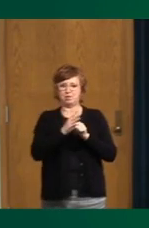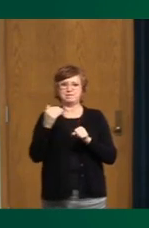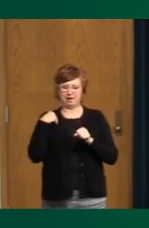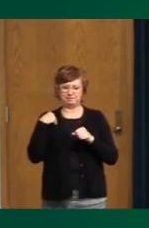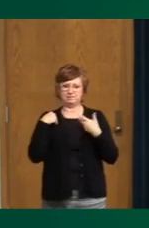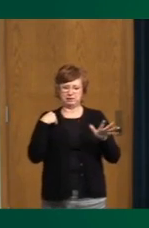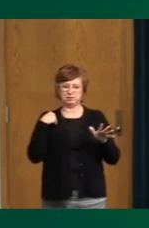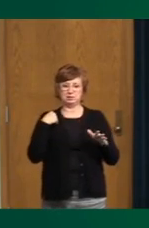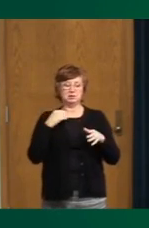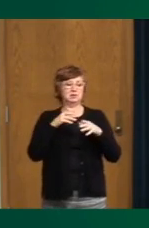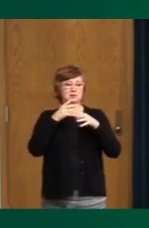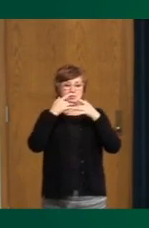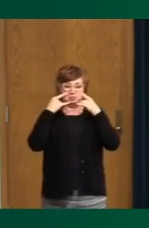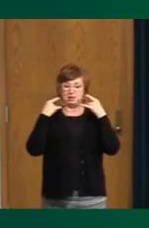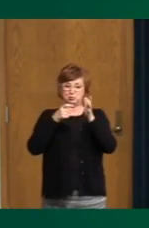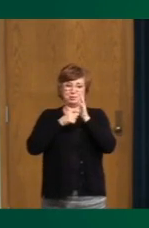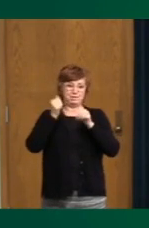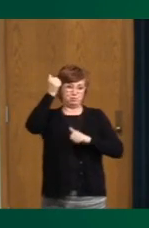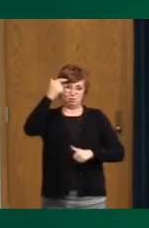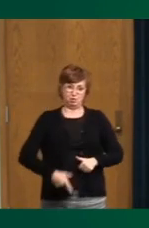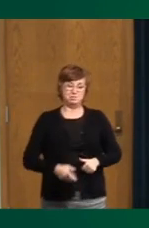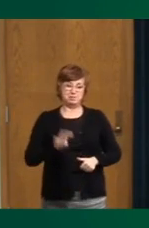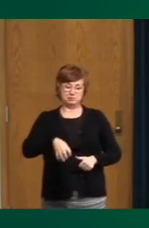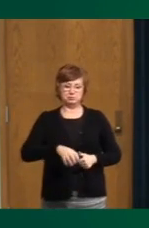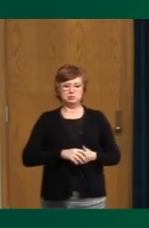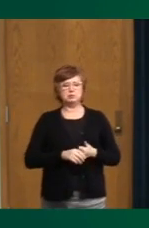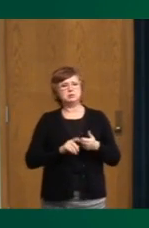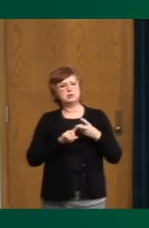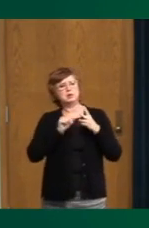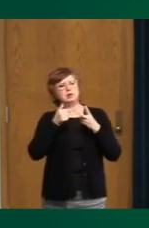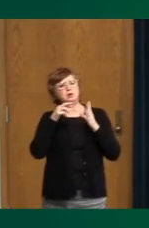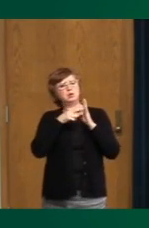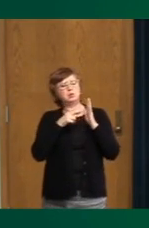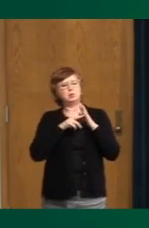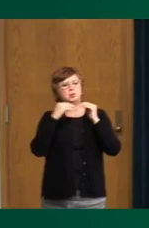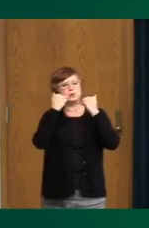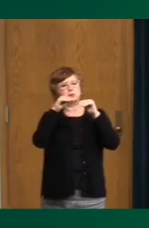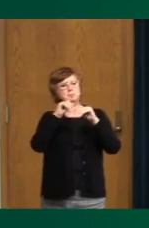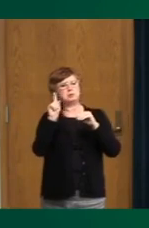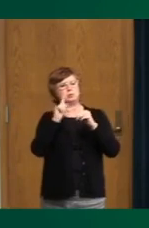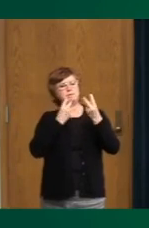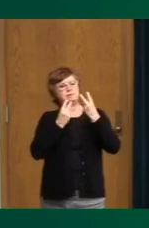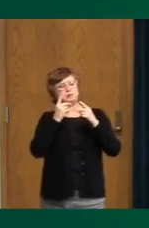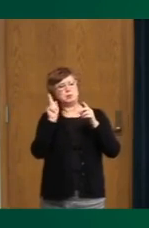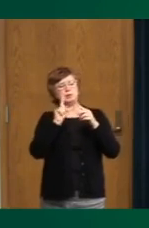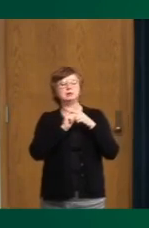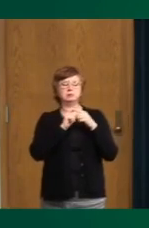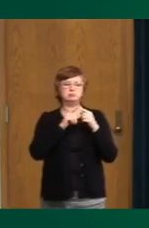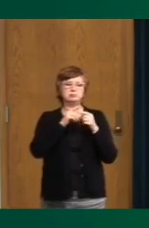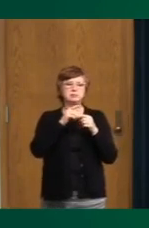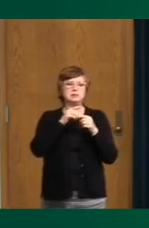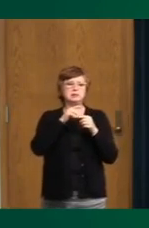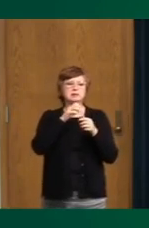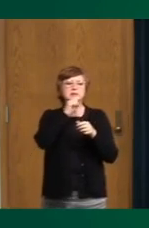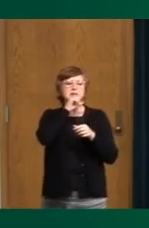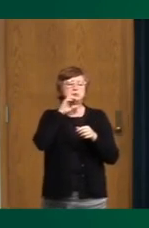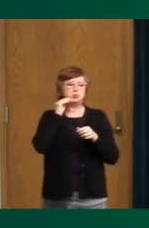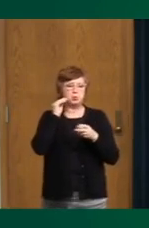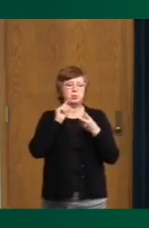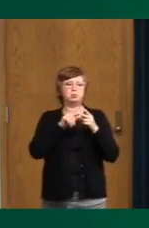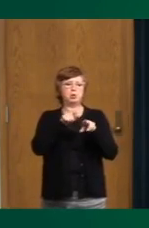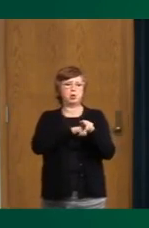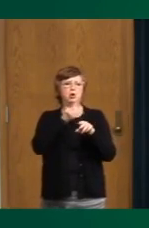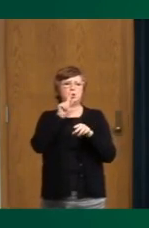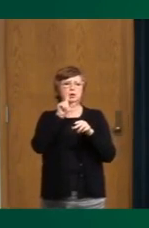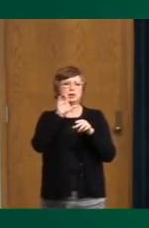part of the province. We're also reinstating the restriction on visits to long-term care facilities. Visits to all